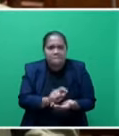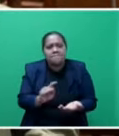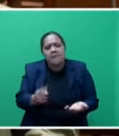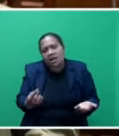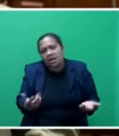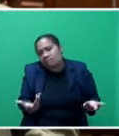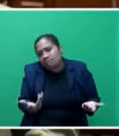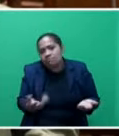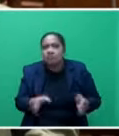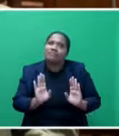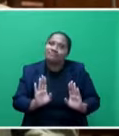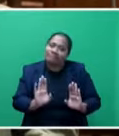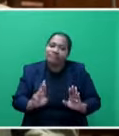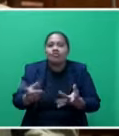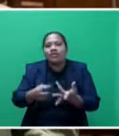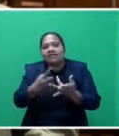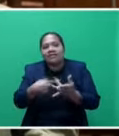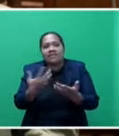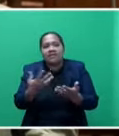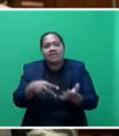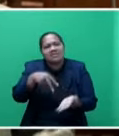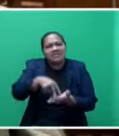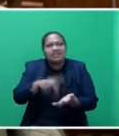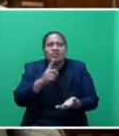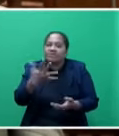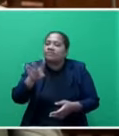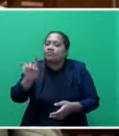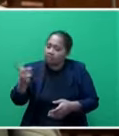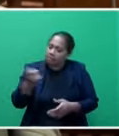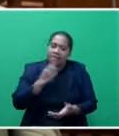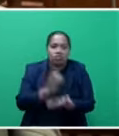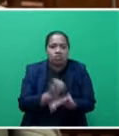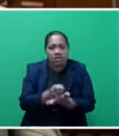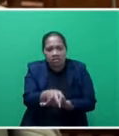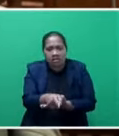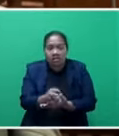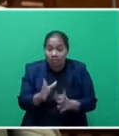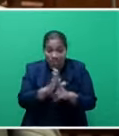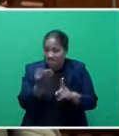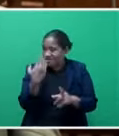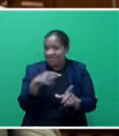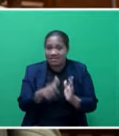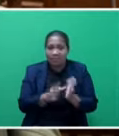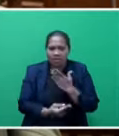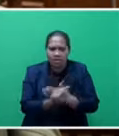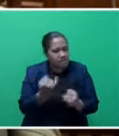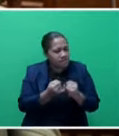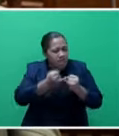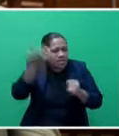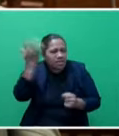have to possibly wait for another Standing Order 51 to come and correct it. For example, in the last time, when I said it is very, very